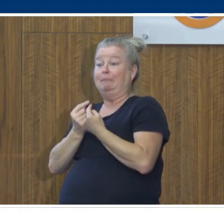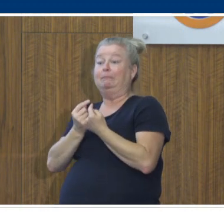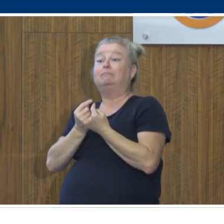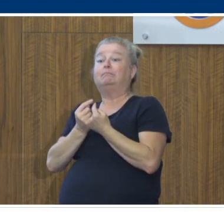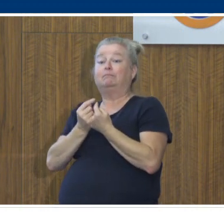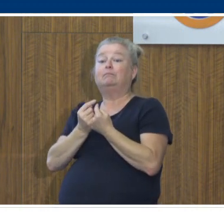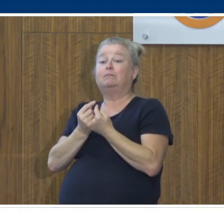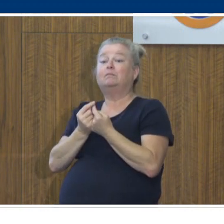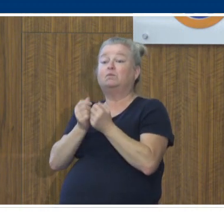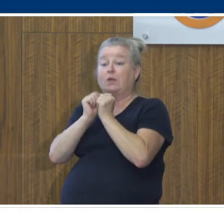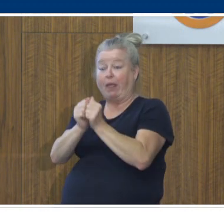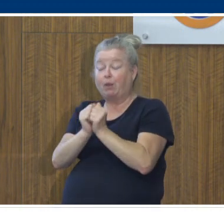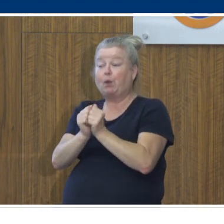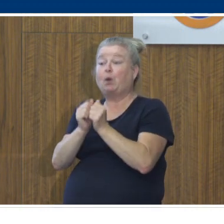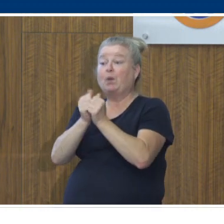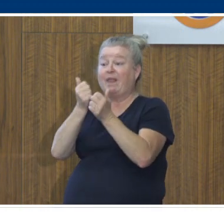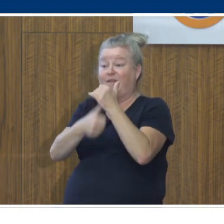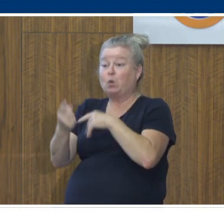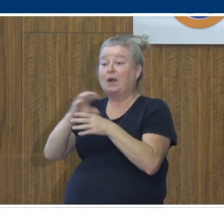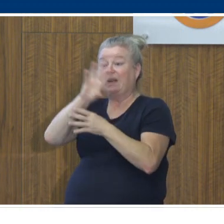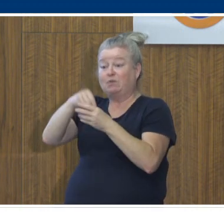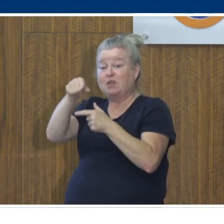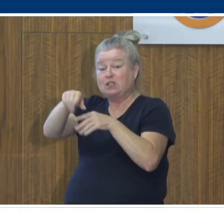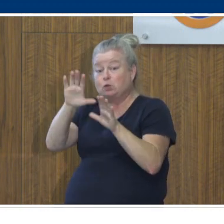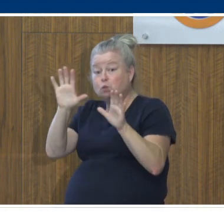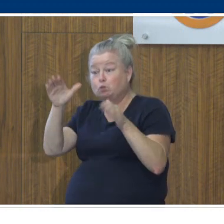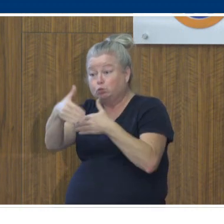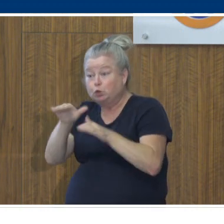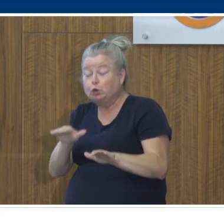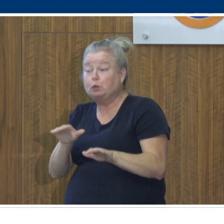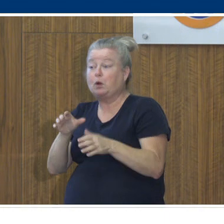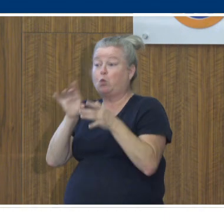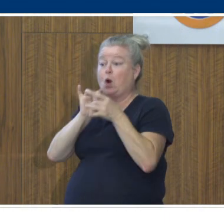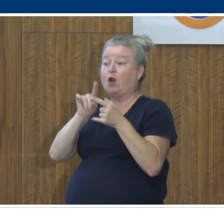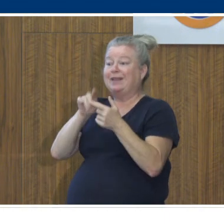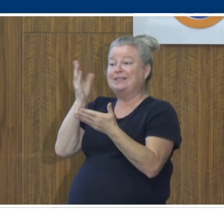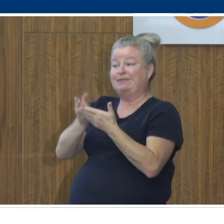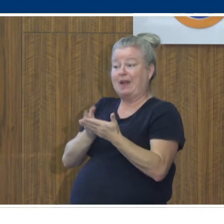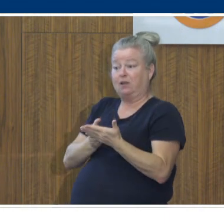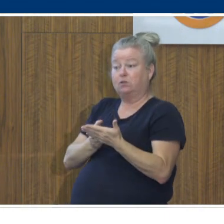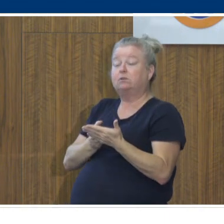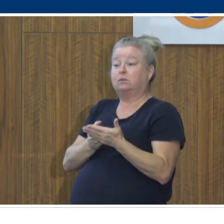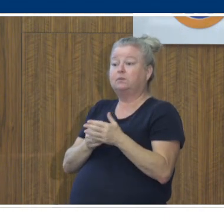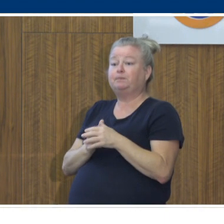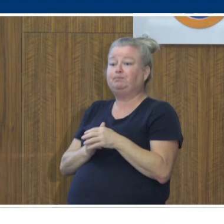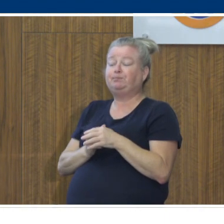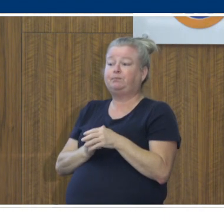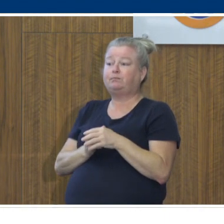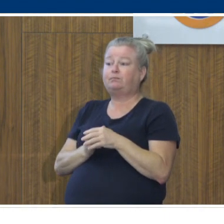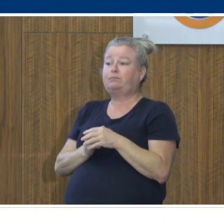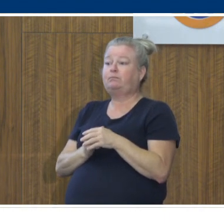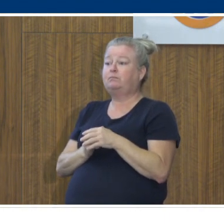room and the input of the public regarding these factors, such as the communities of interest. Next slide.